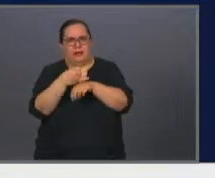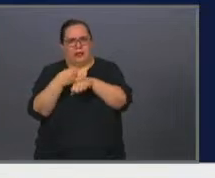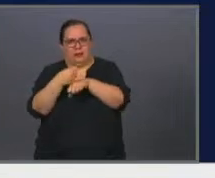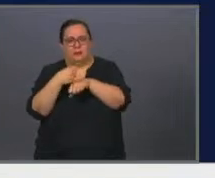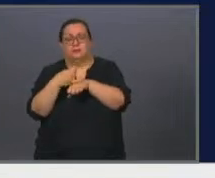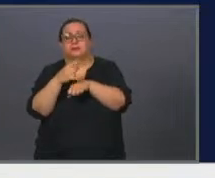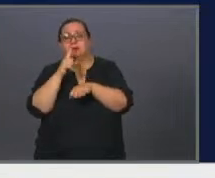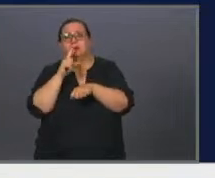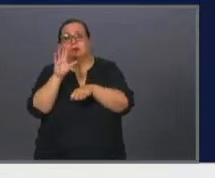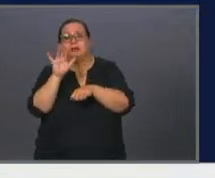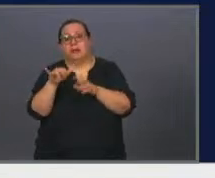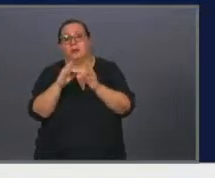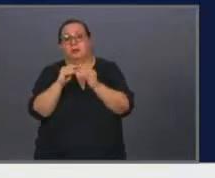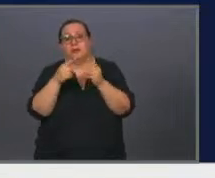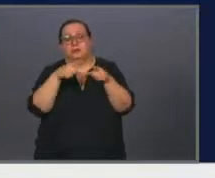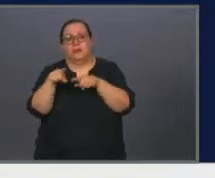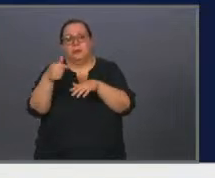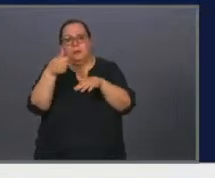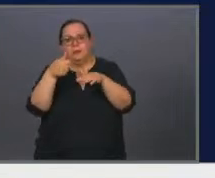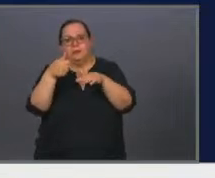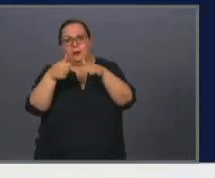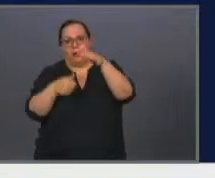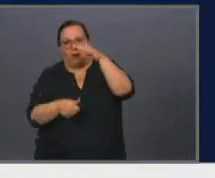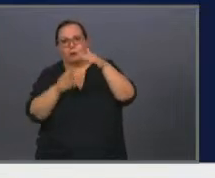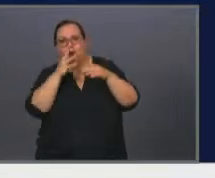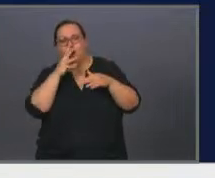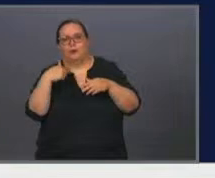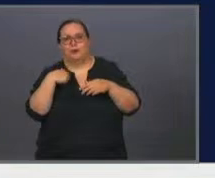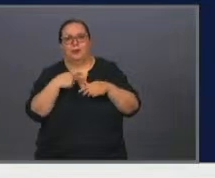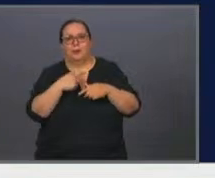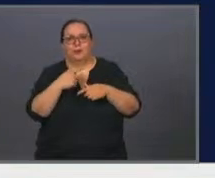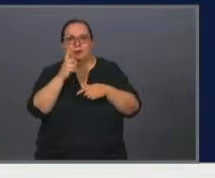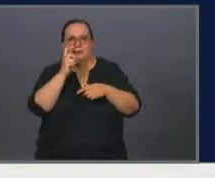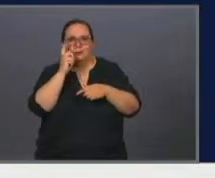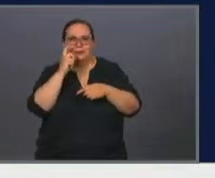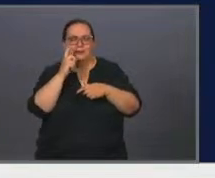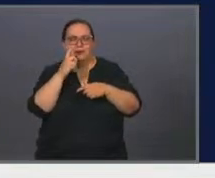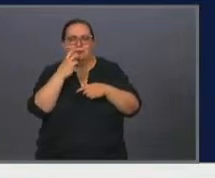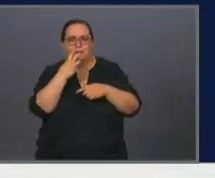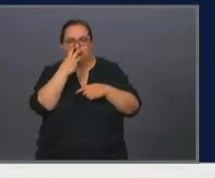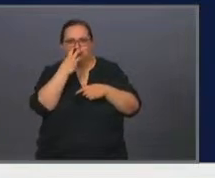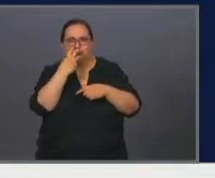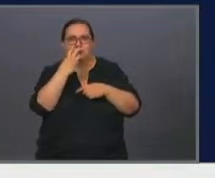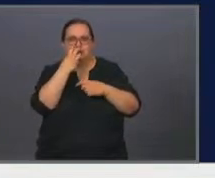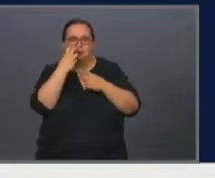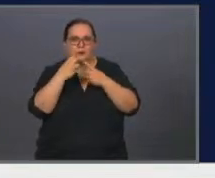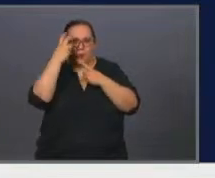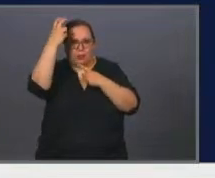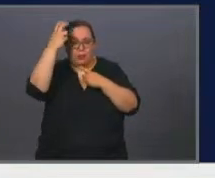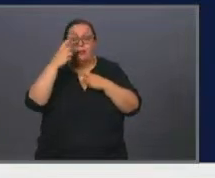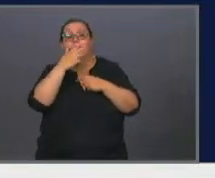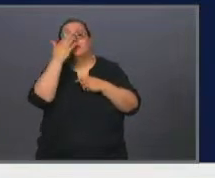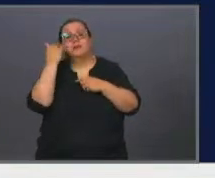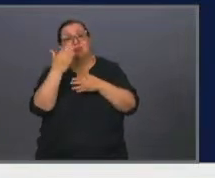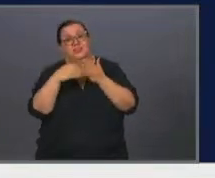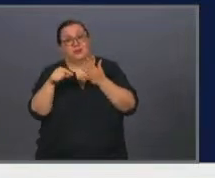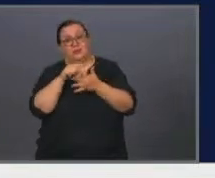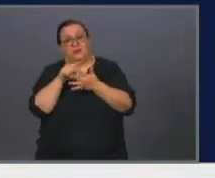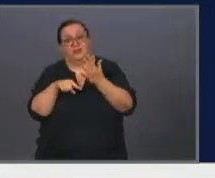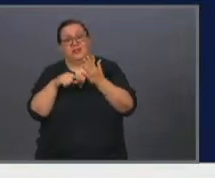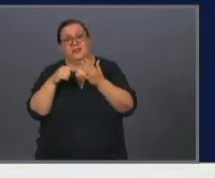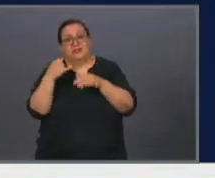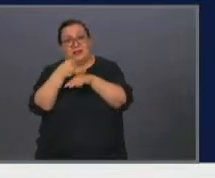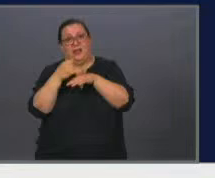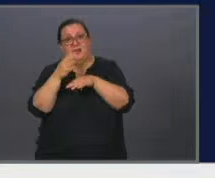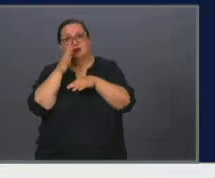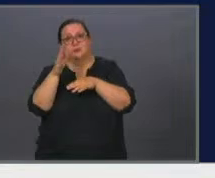was held underwater, and they were wearing snorkels and stuff like that, because some of these islands are going to go away. So we